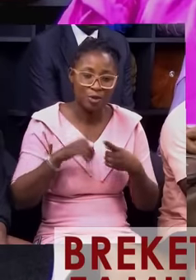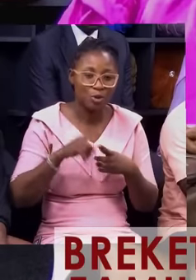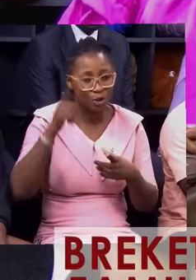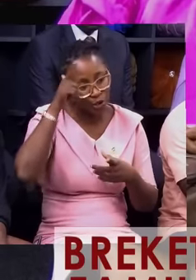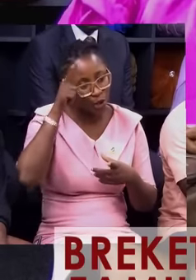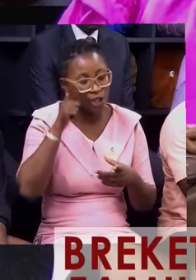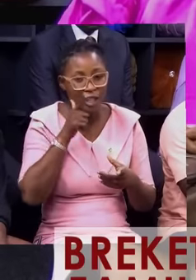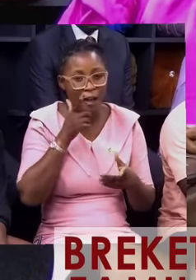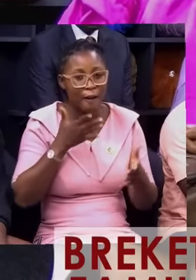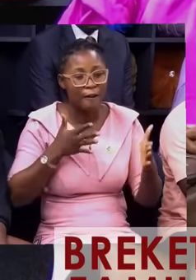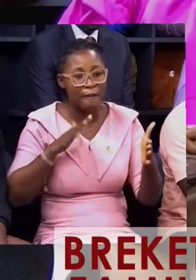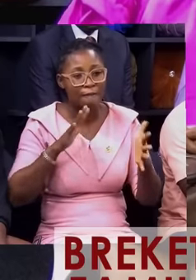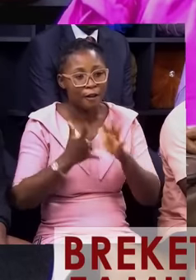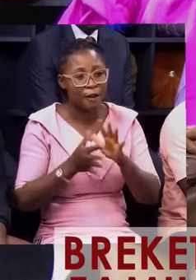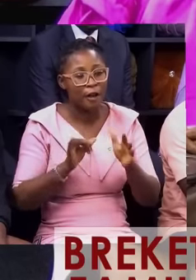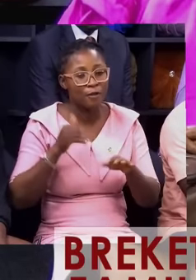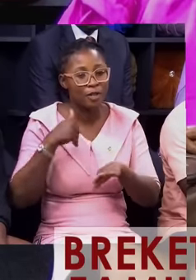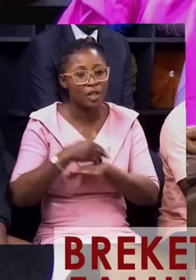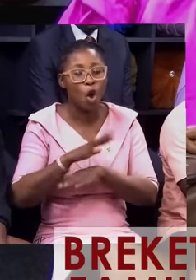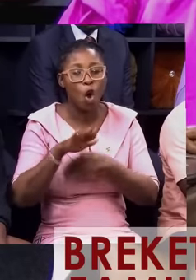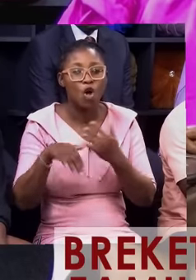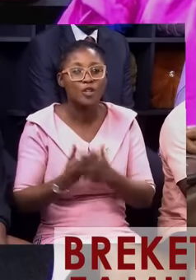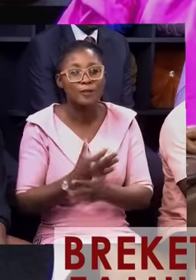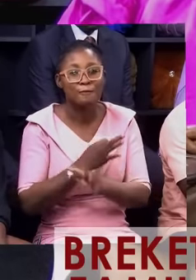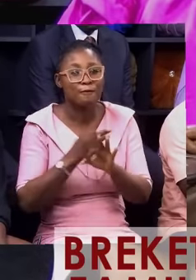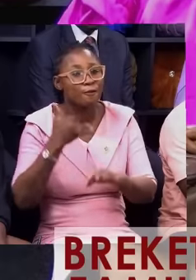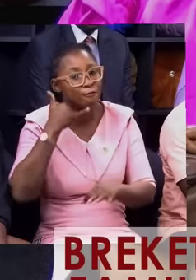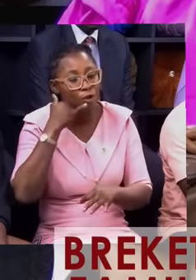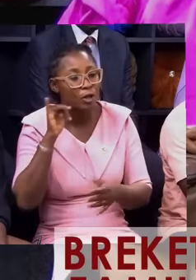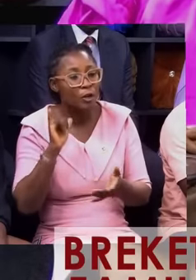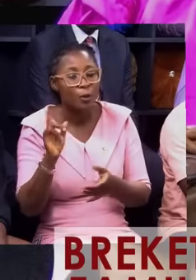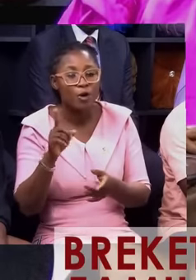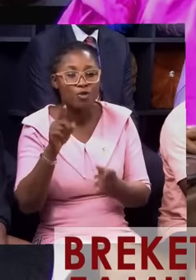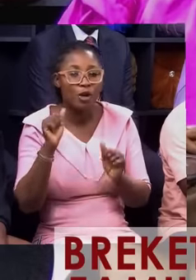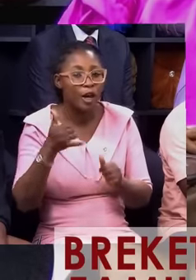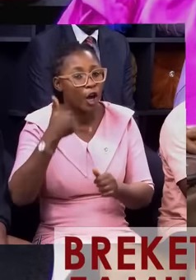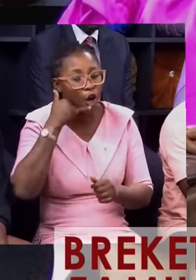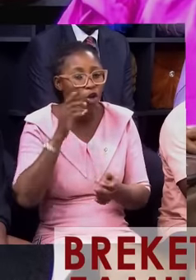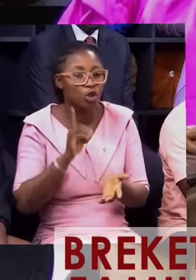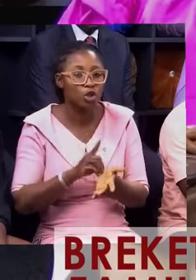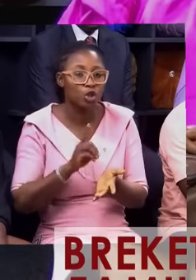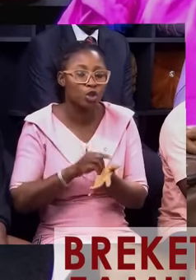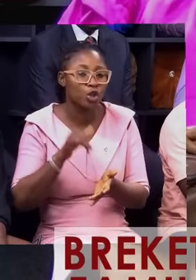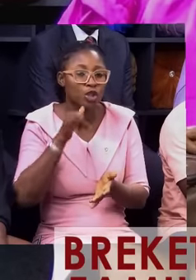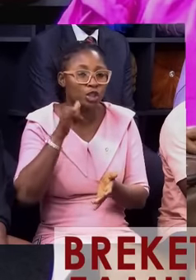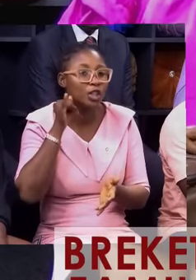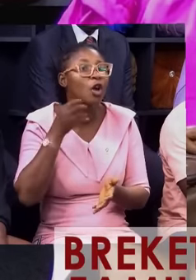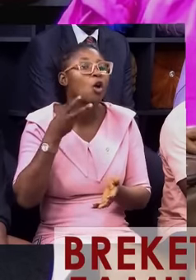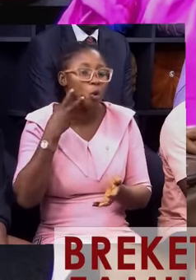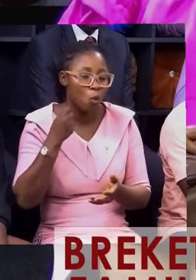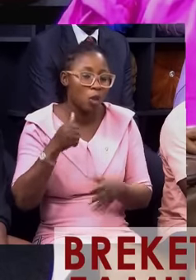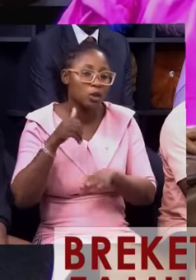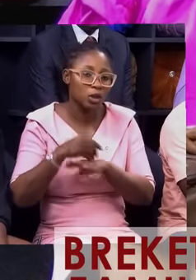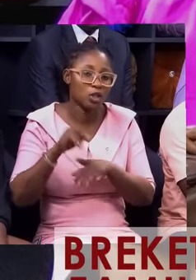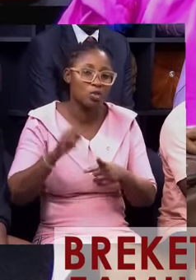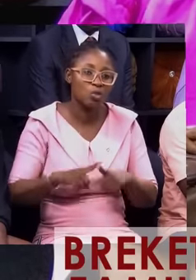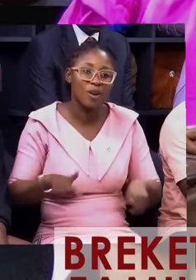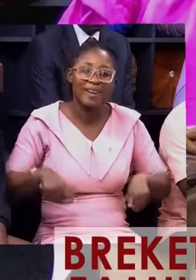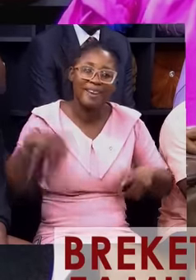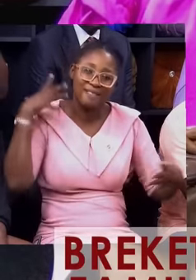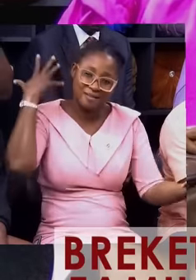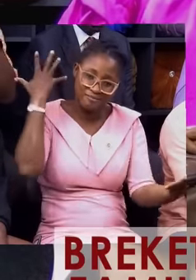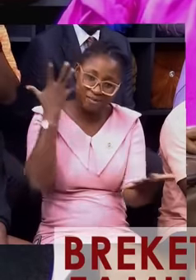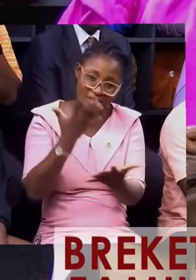will send all the toll-free numbers where you can call a doctor yesterday was sentenced to life